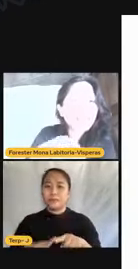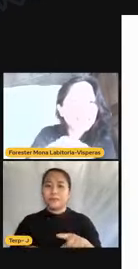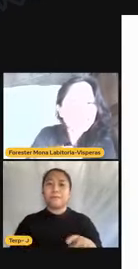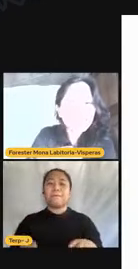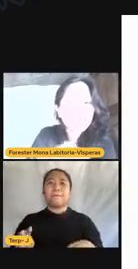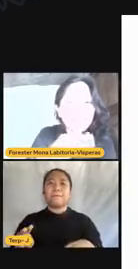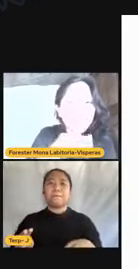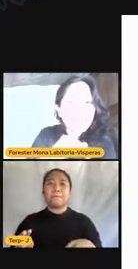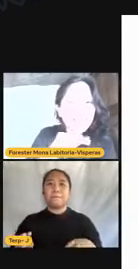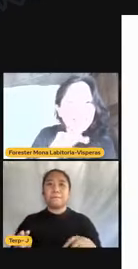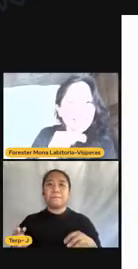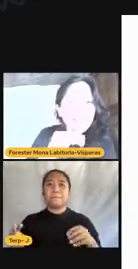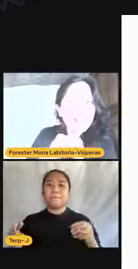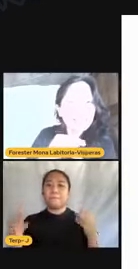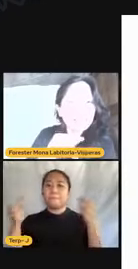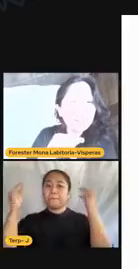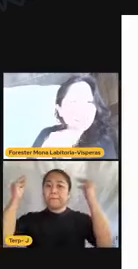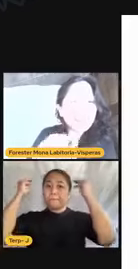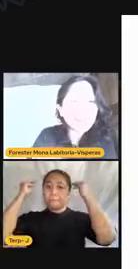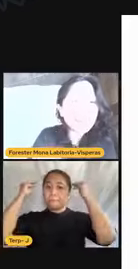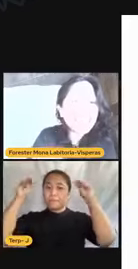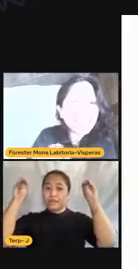You can